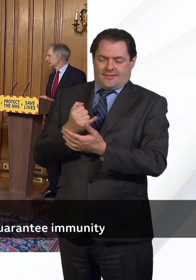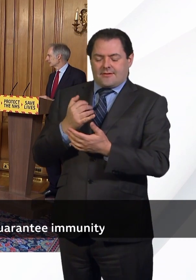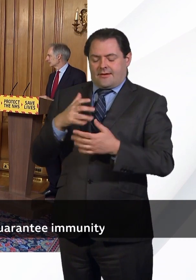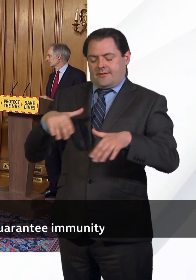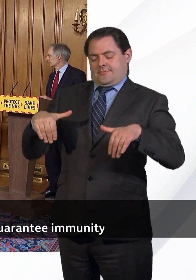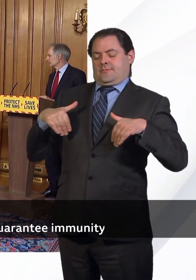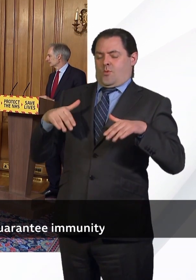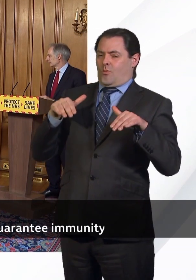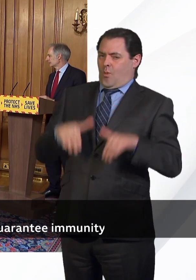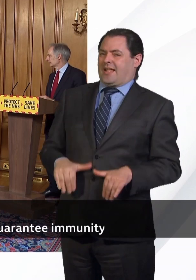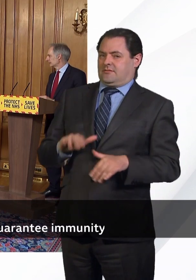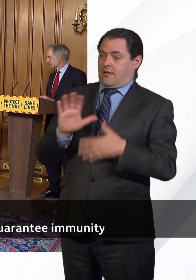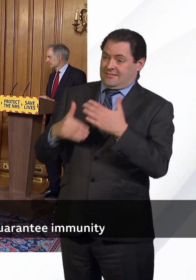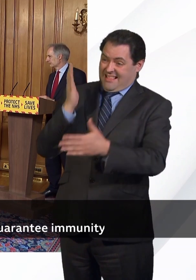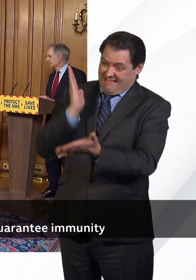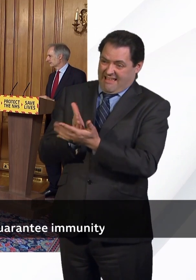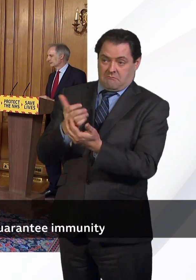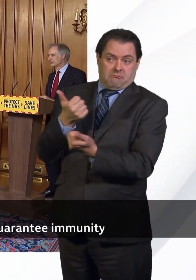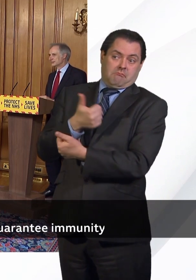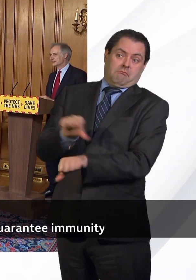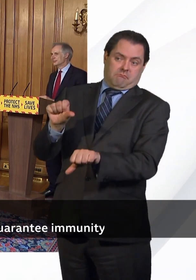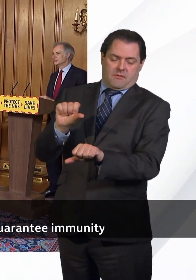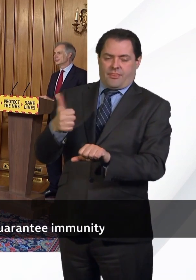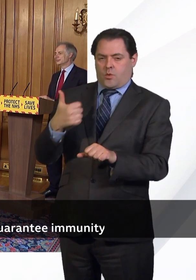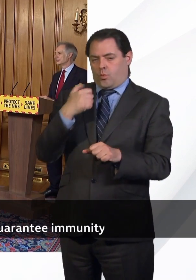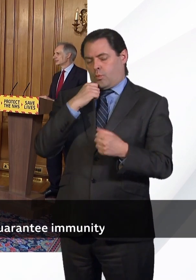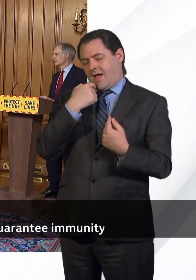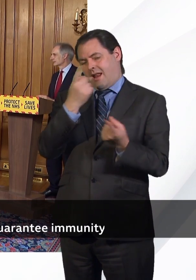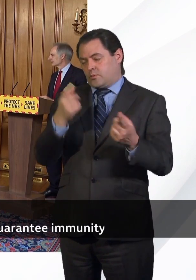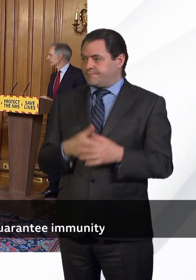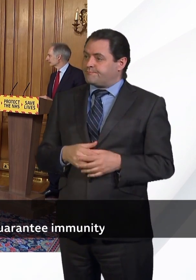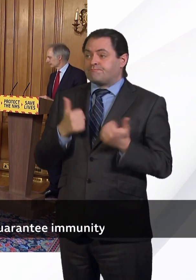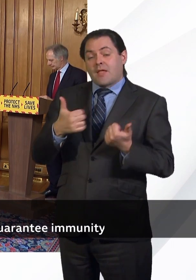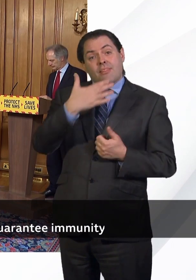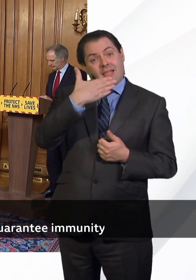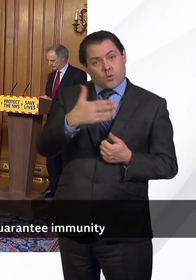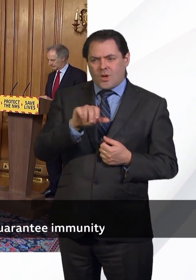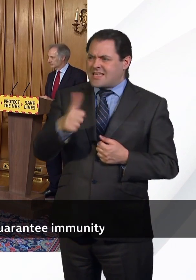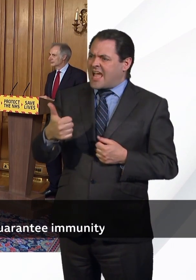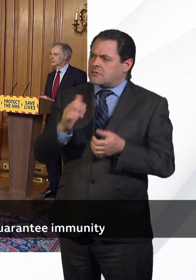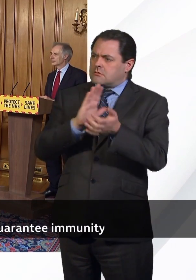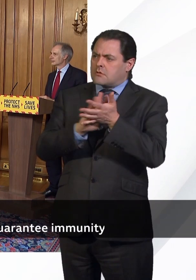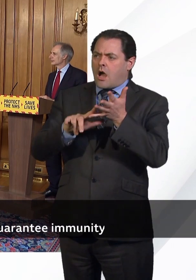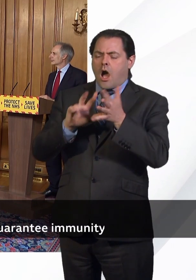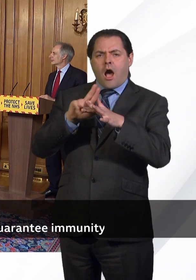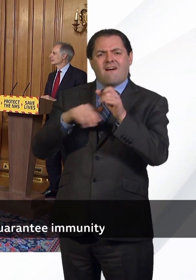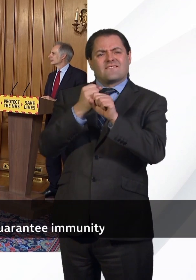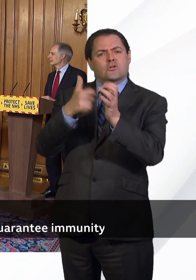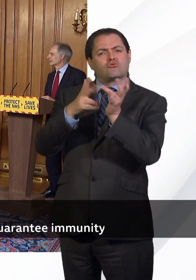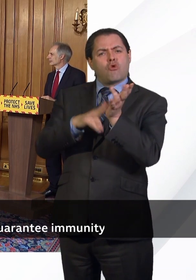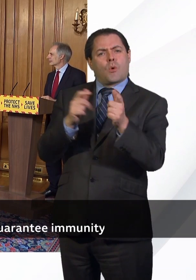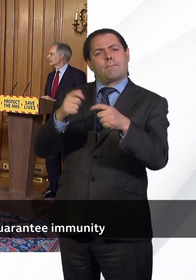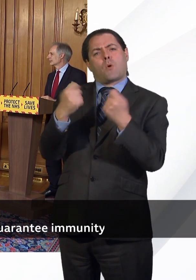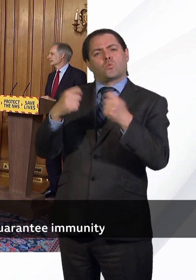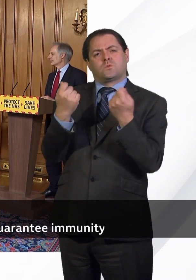when we're absolutely ready. Thanks very much, Joe. Paul Waugh from the Huffington Post. Health Secretary, as